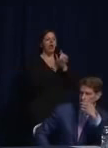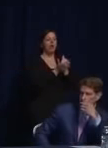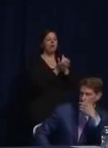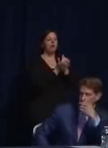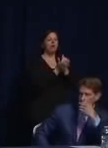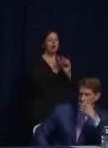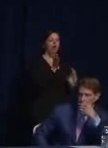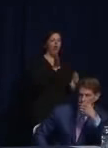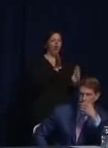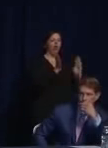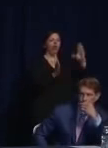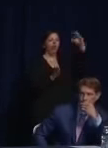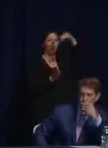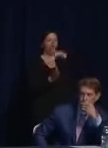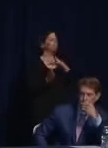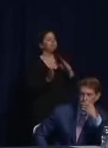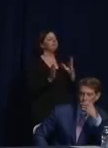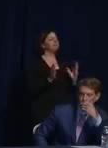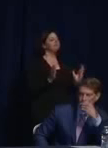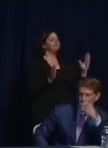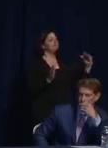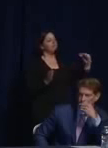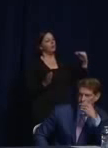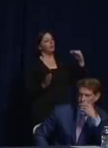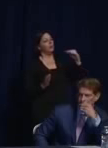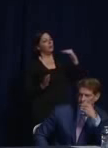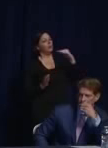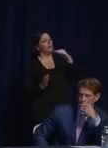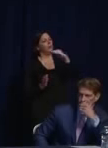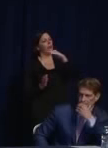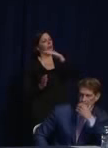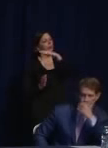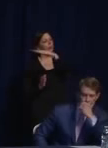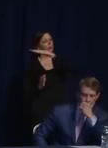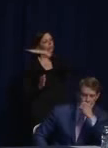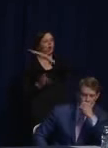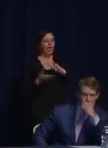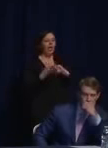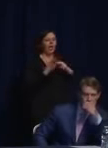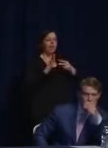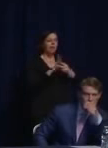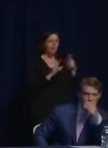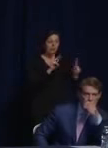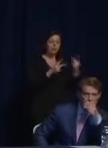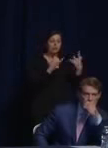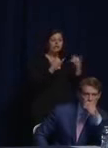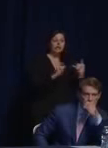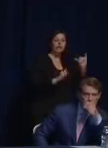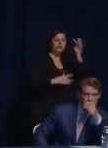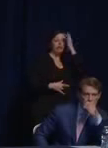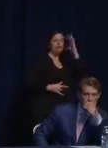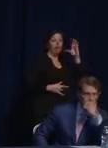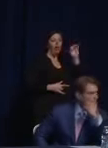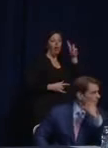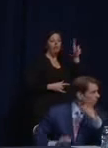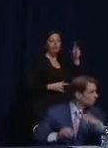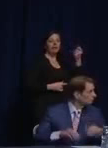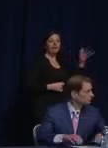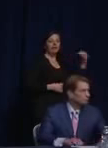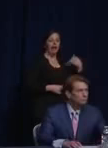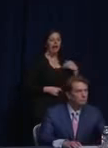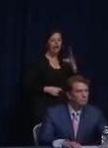the outbreak and spreading the cases over time to conserve healthcare resources. The goal